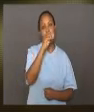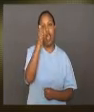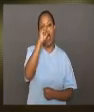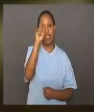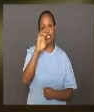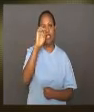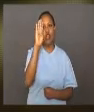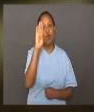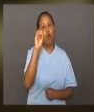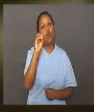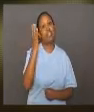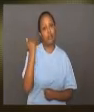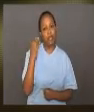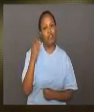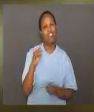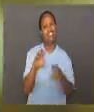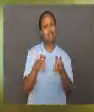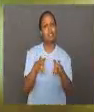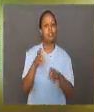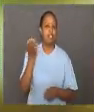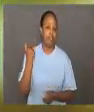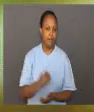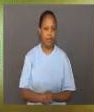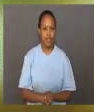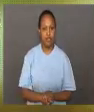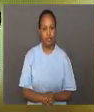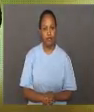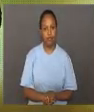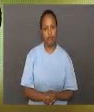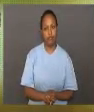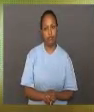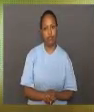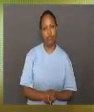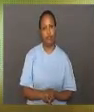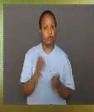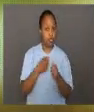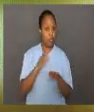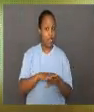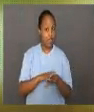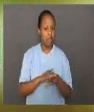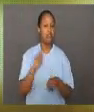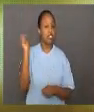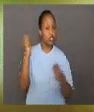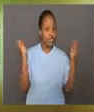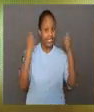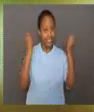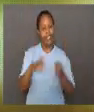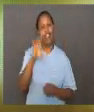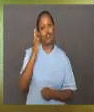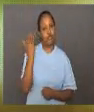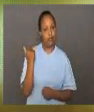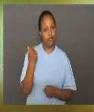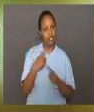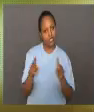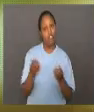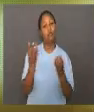stationed in Raya and Azabo. In this uprising, the rebels achieved some victories at